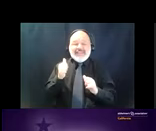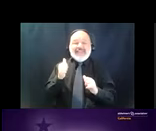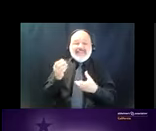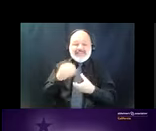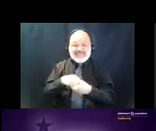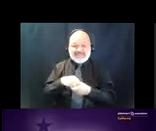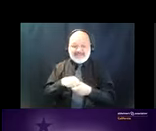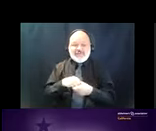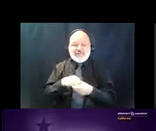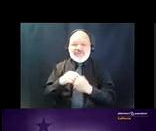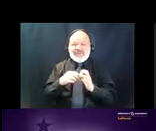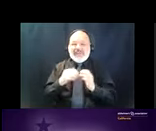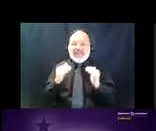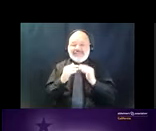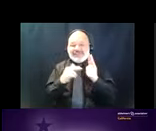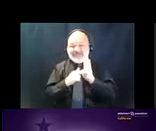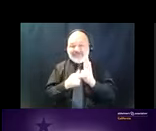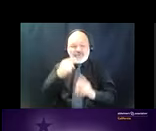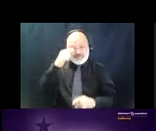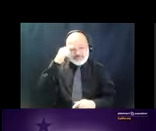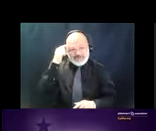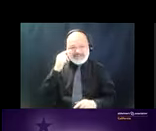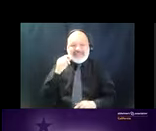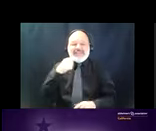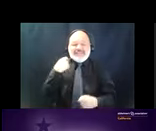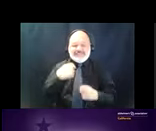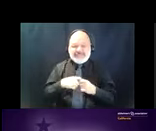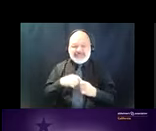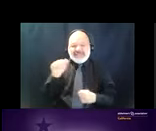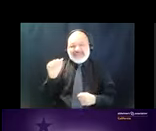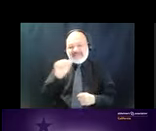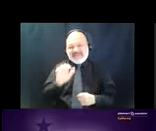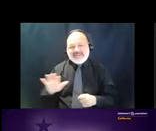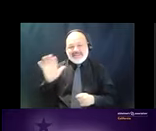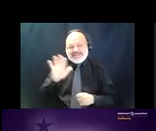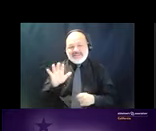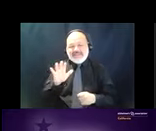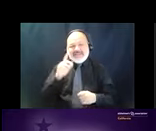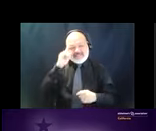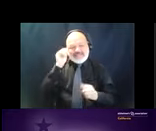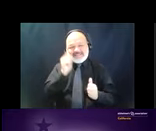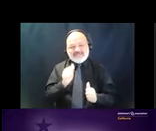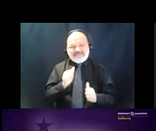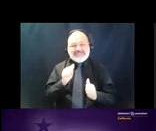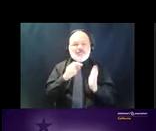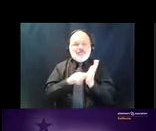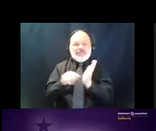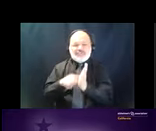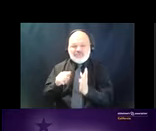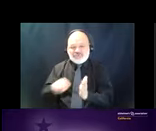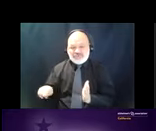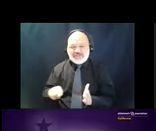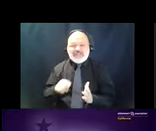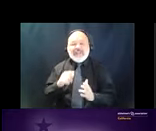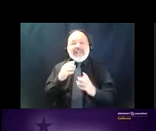uneven representation of Black, Hispanic, Asian, and Native Americans in Alzheimer's research and clinical trials. Health and